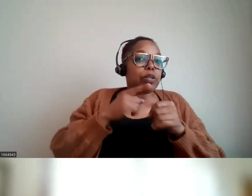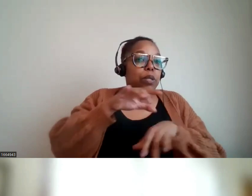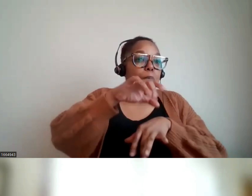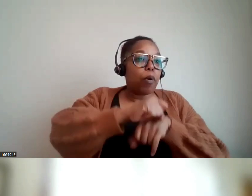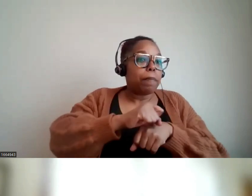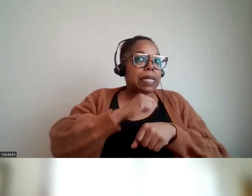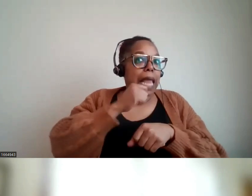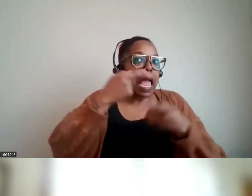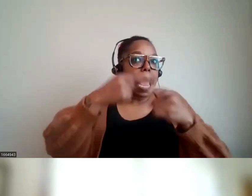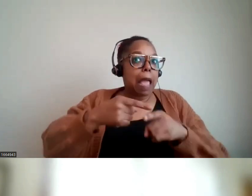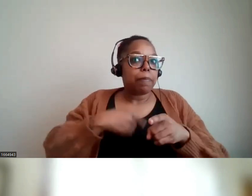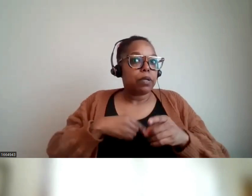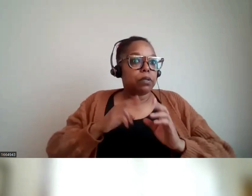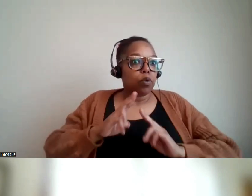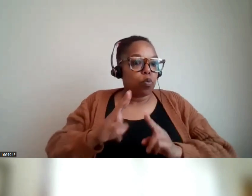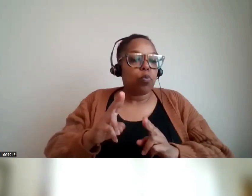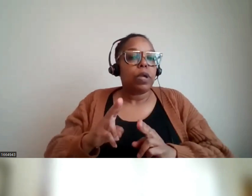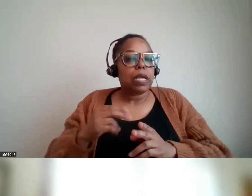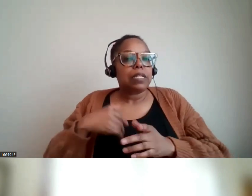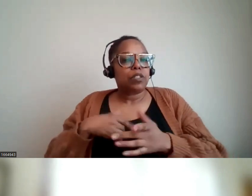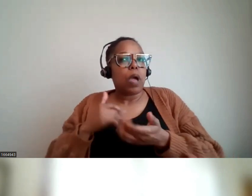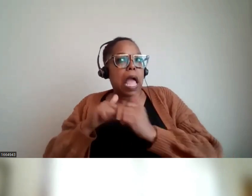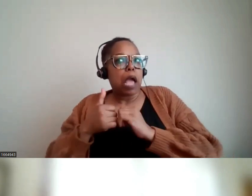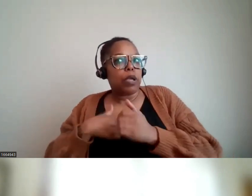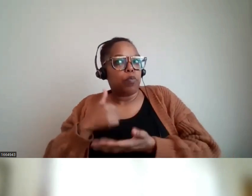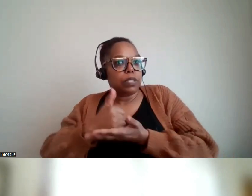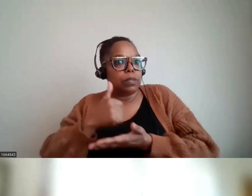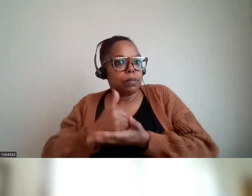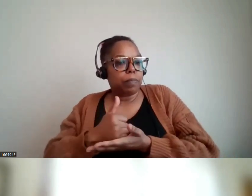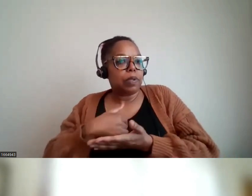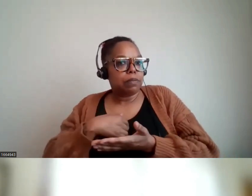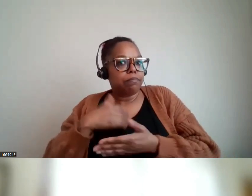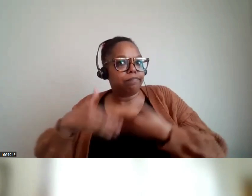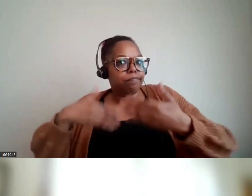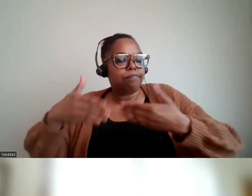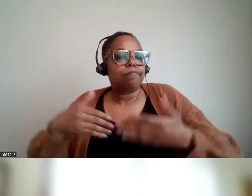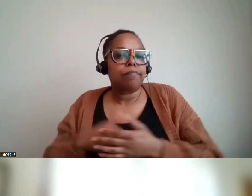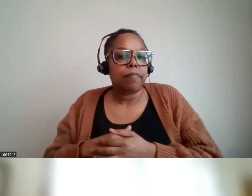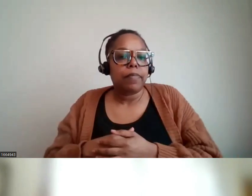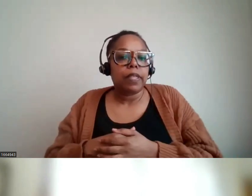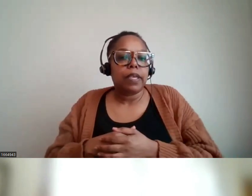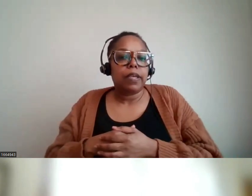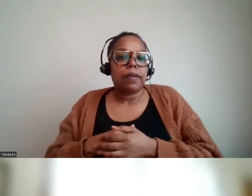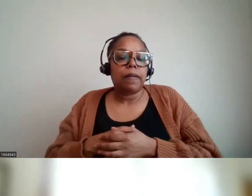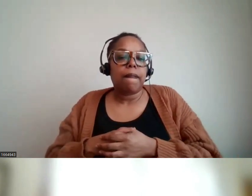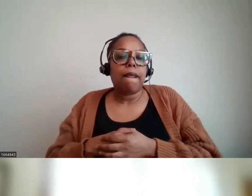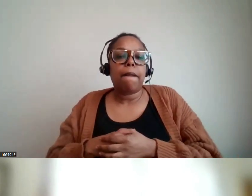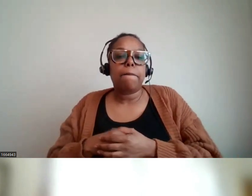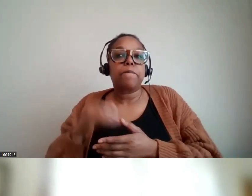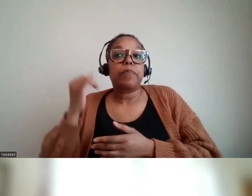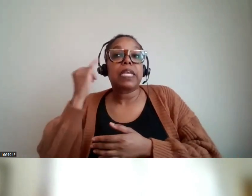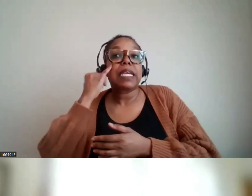we help get that sort of going. But yeah, that's how it works. Now, in terms of if they're already receiving